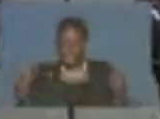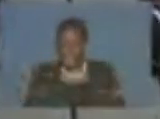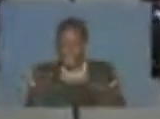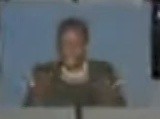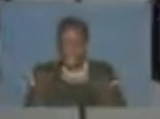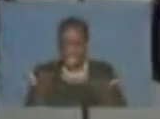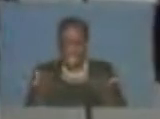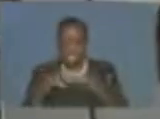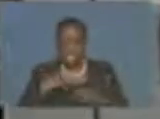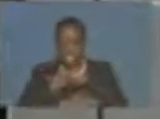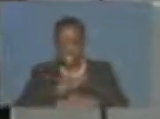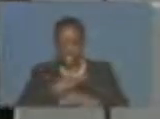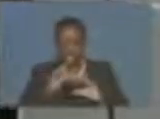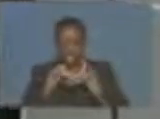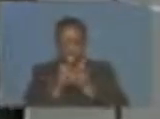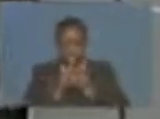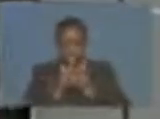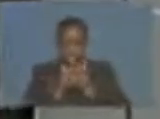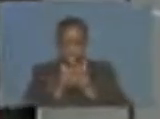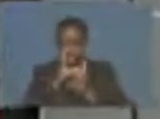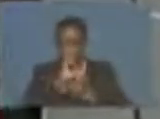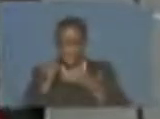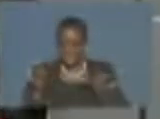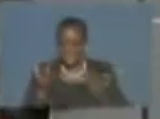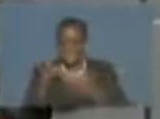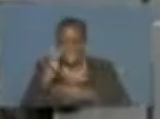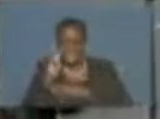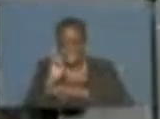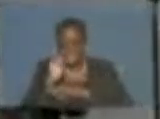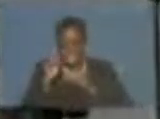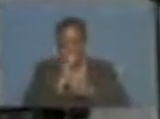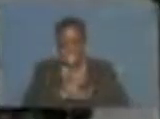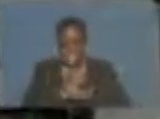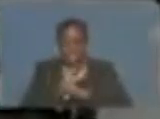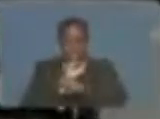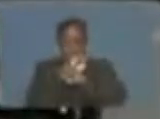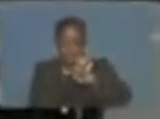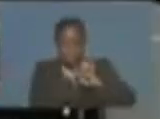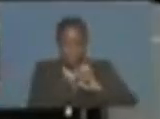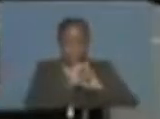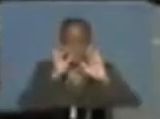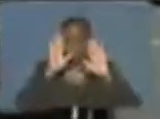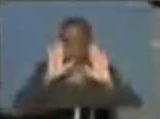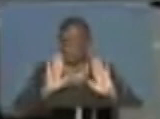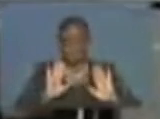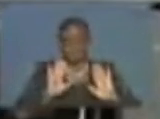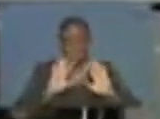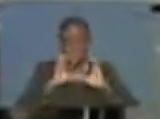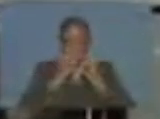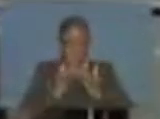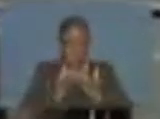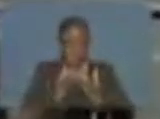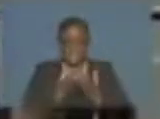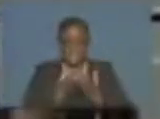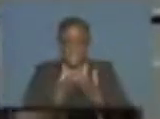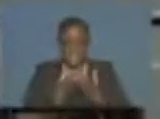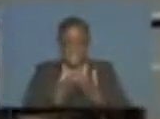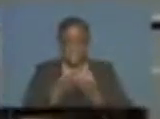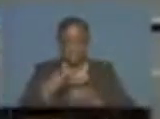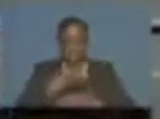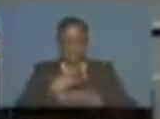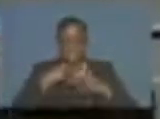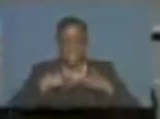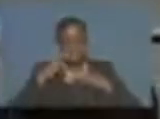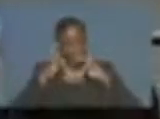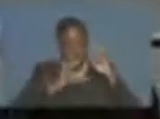Our group of companies has been in this area now for about 60 years, and it's a wonderful community, you know, but it, like other communities, you do have